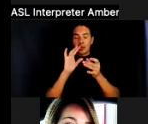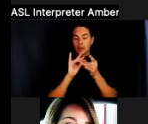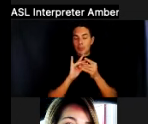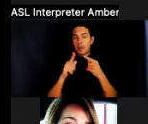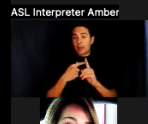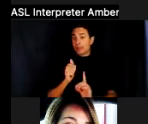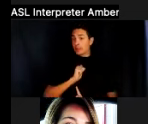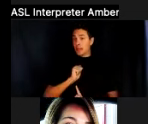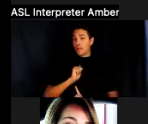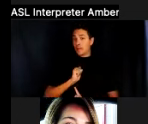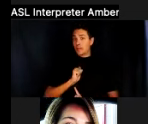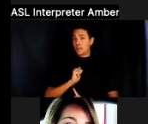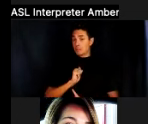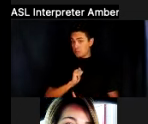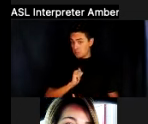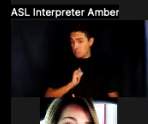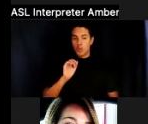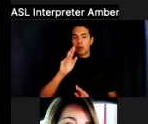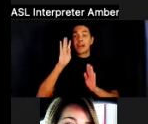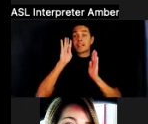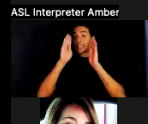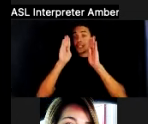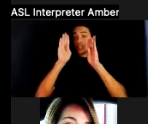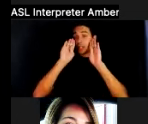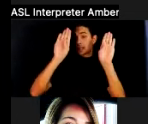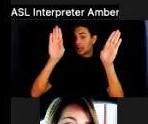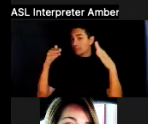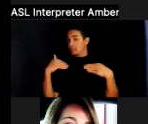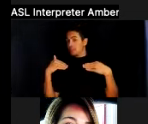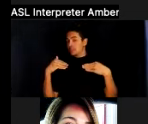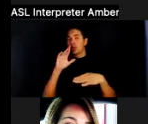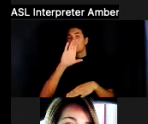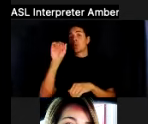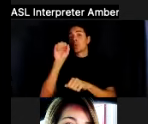purposefully drawing attention to themselves or trying to get attention from a coworker,